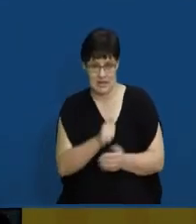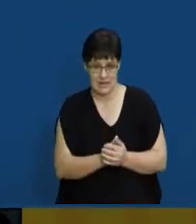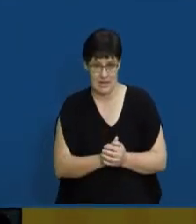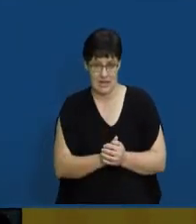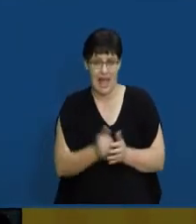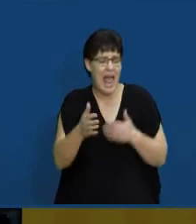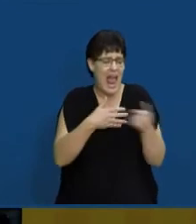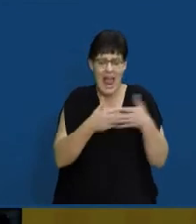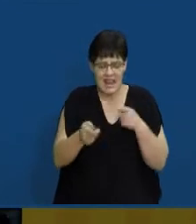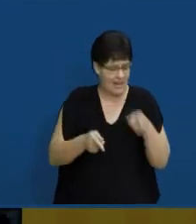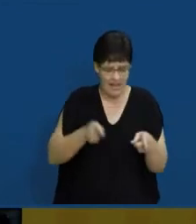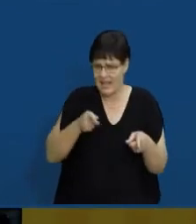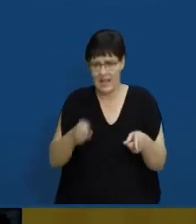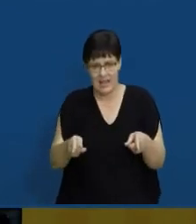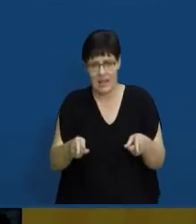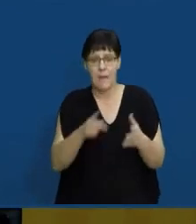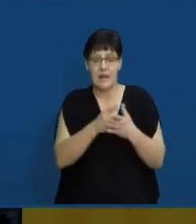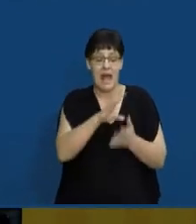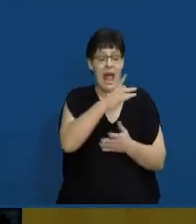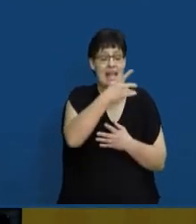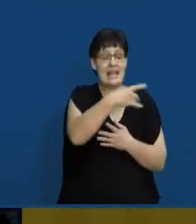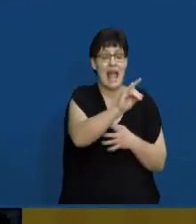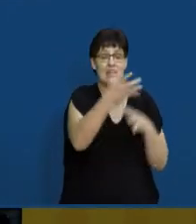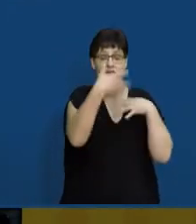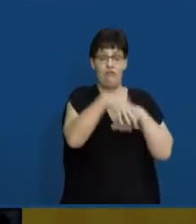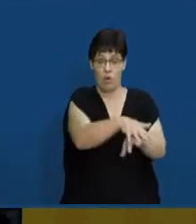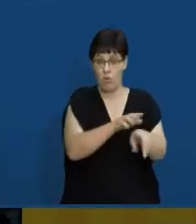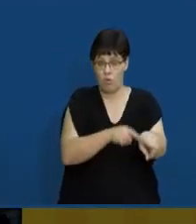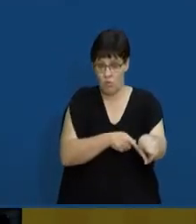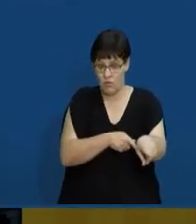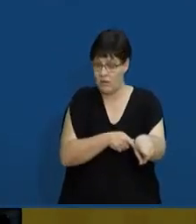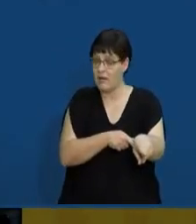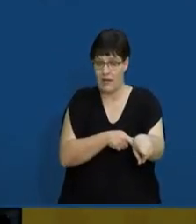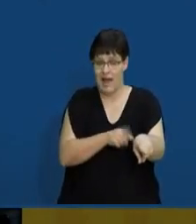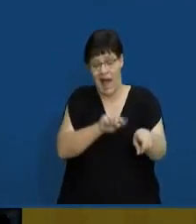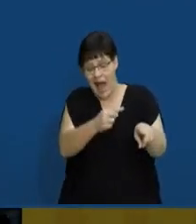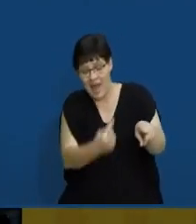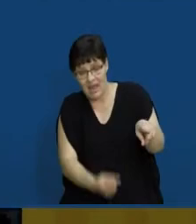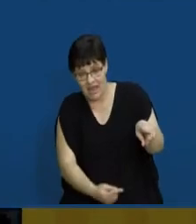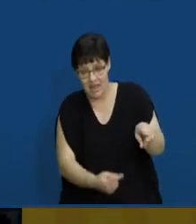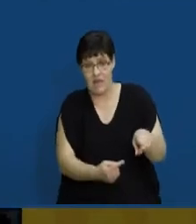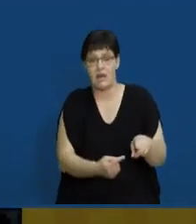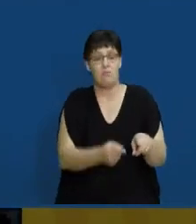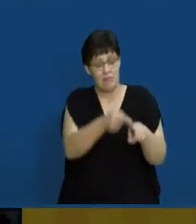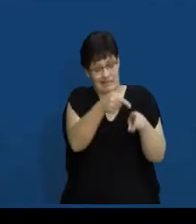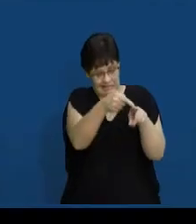section other than the cash flow section, then you need to know